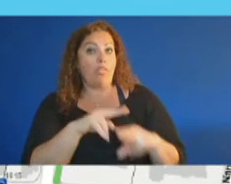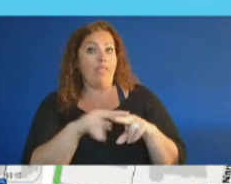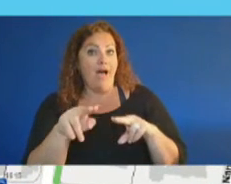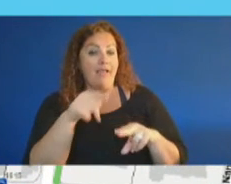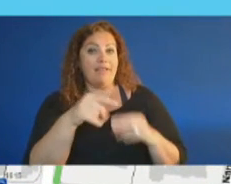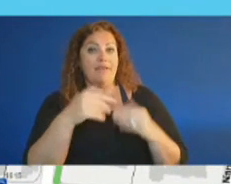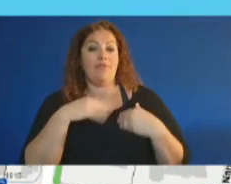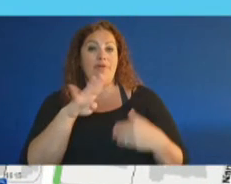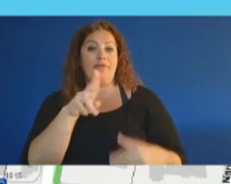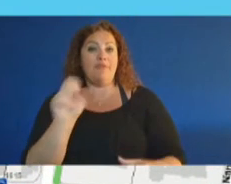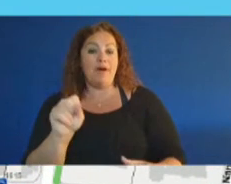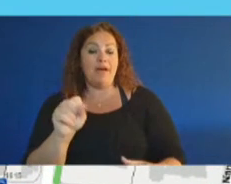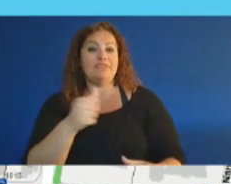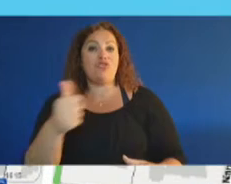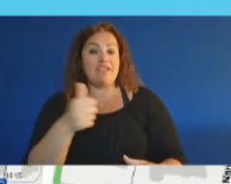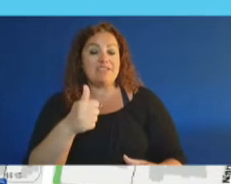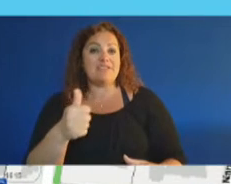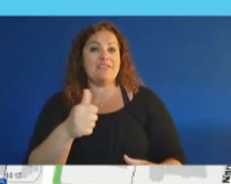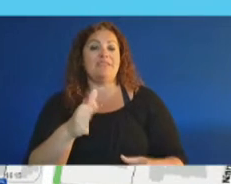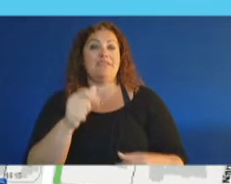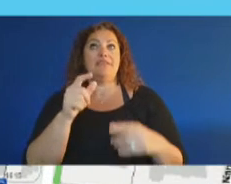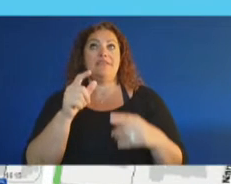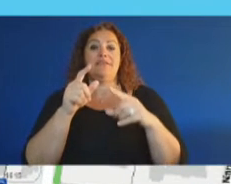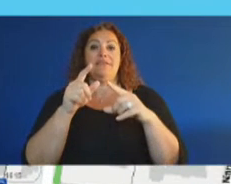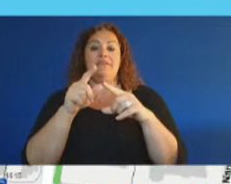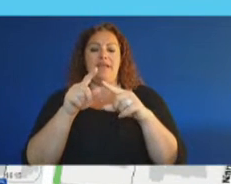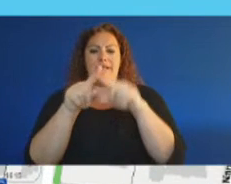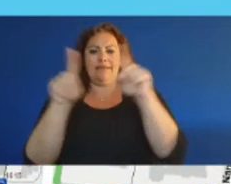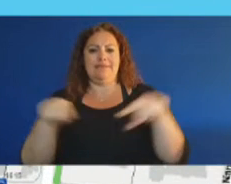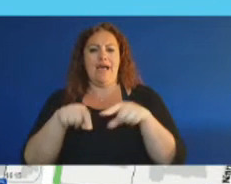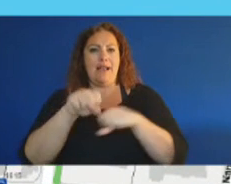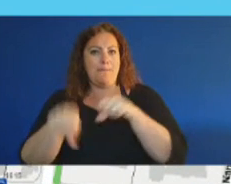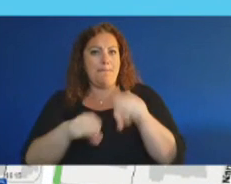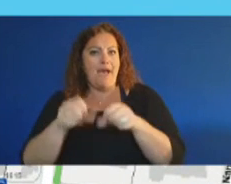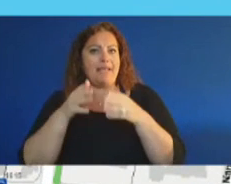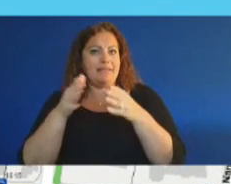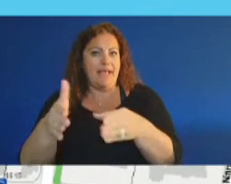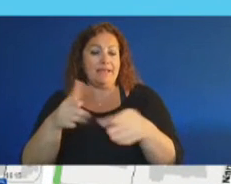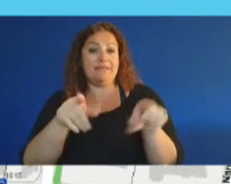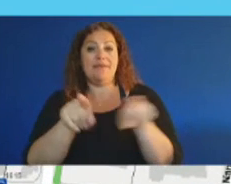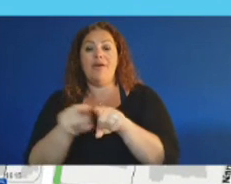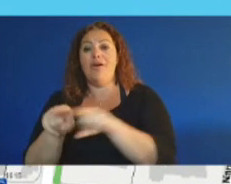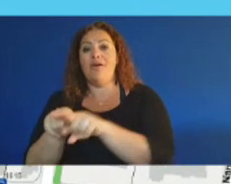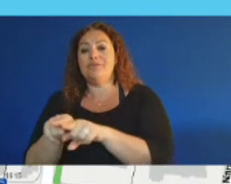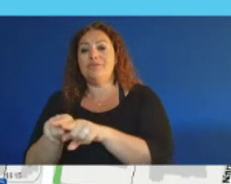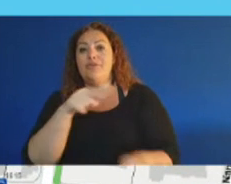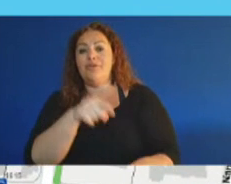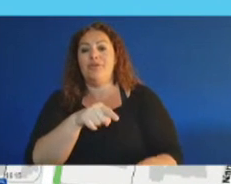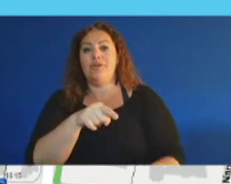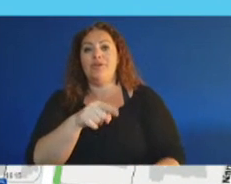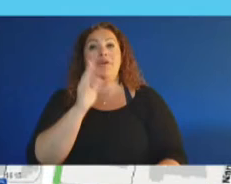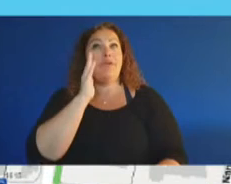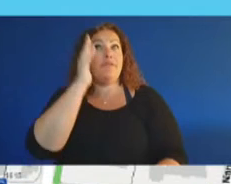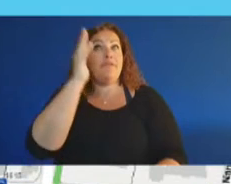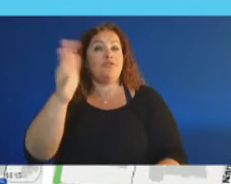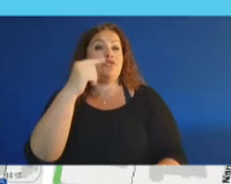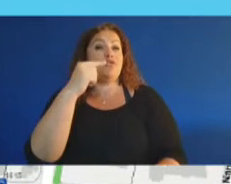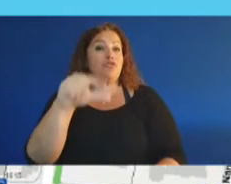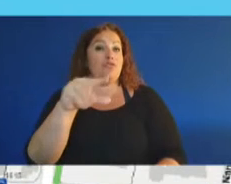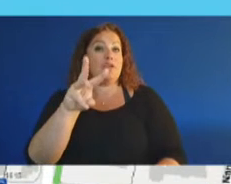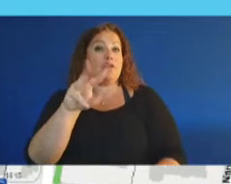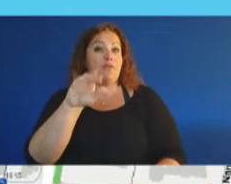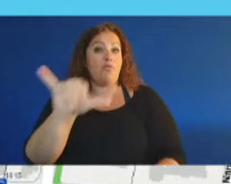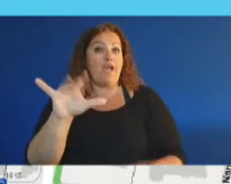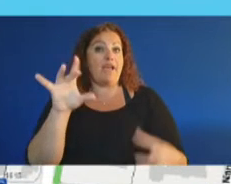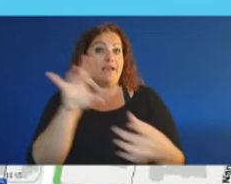transit we have signed bike Lanes uh as well as uh kind of future Greenway connection so as we